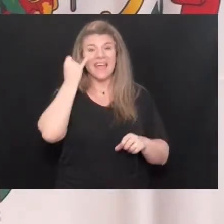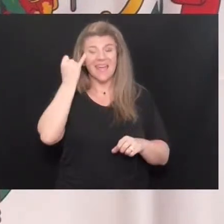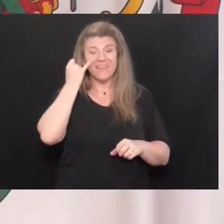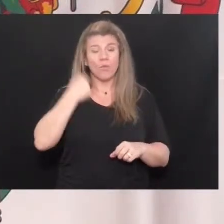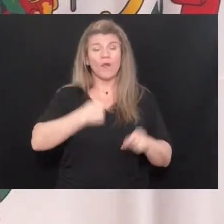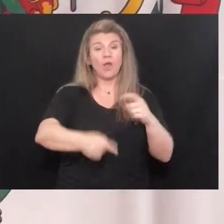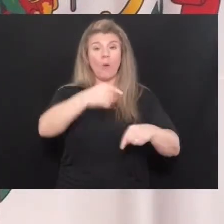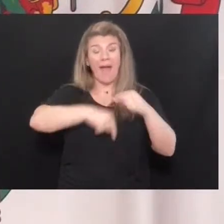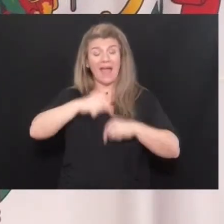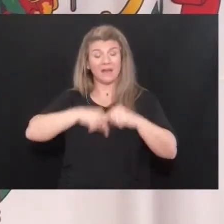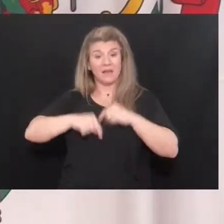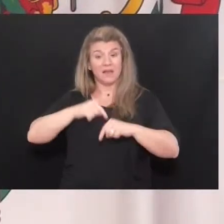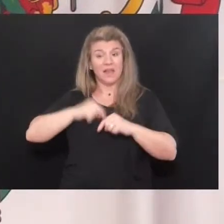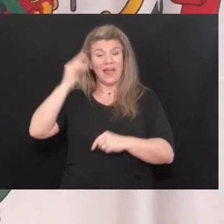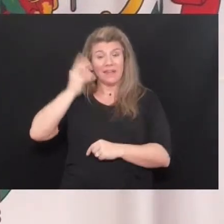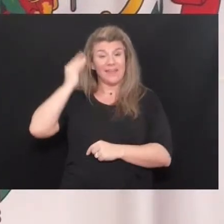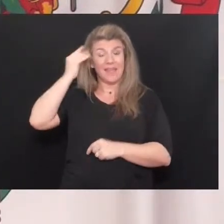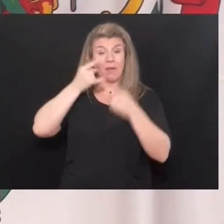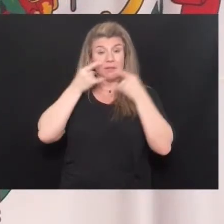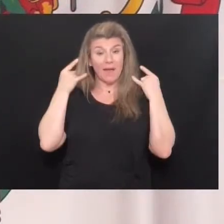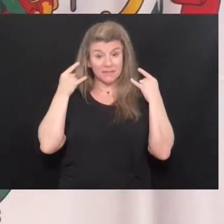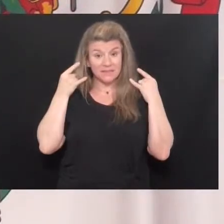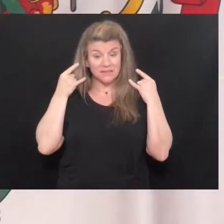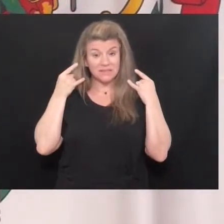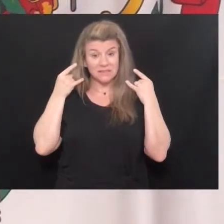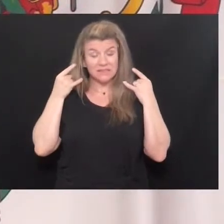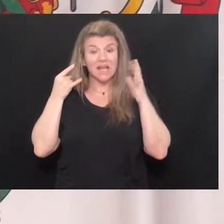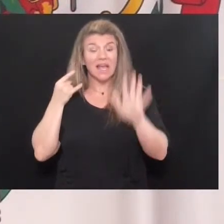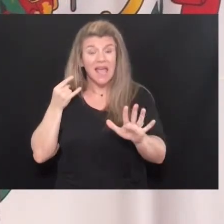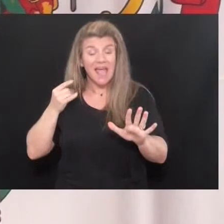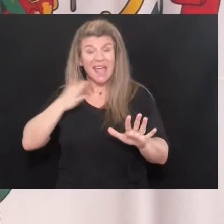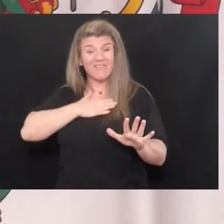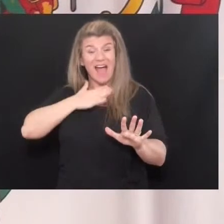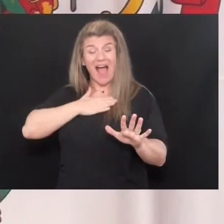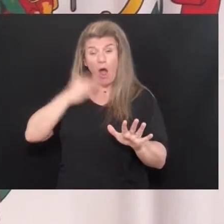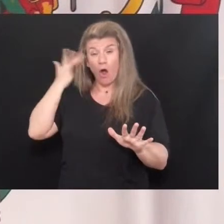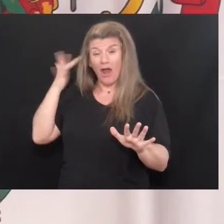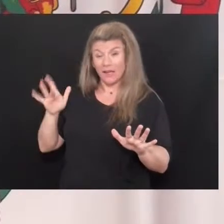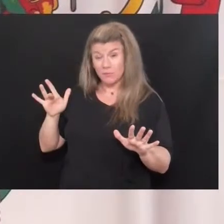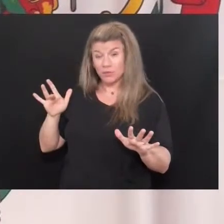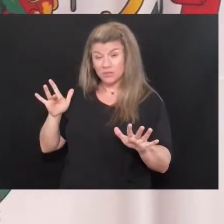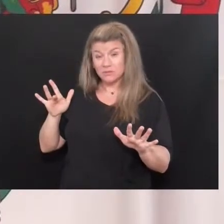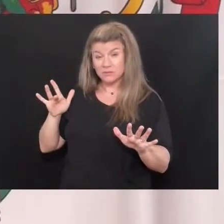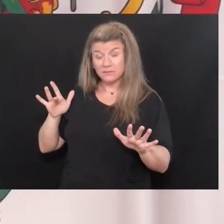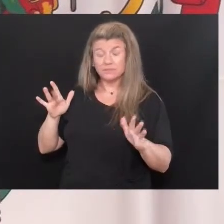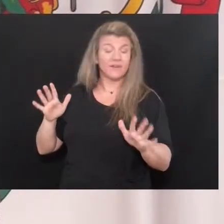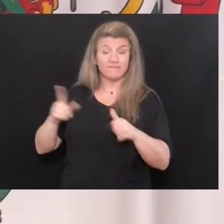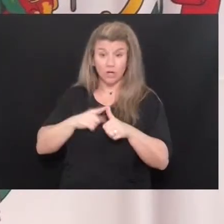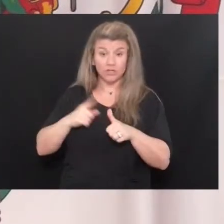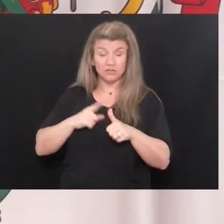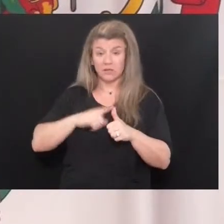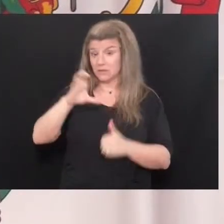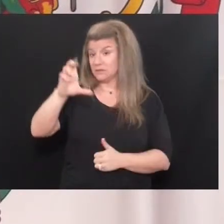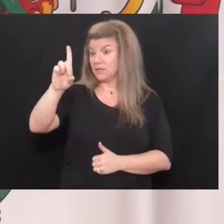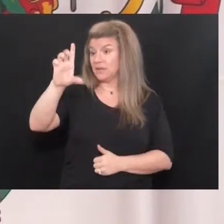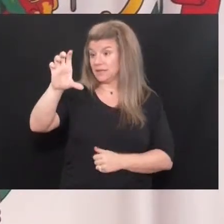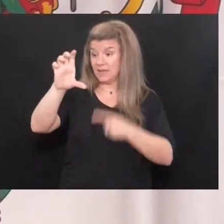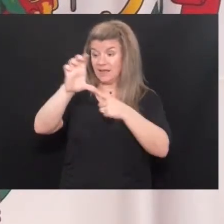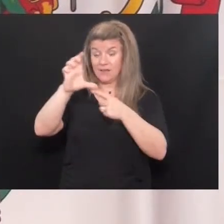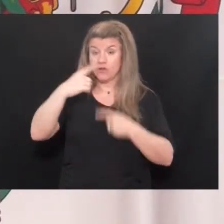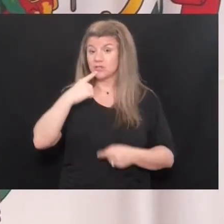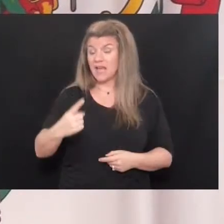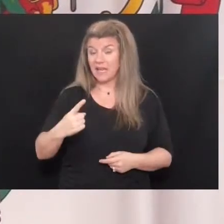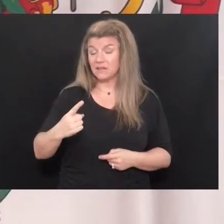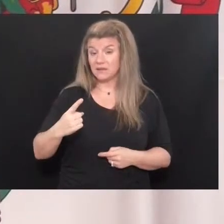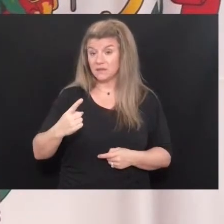back and let's just think about the mask, if our experts, you know, first of all, the CDC is saying,